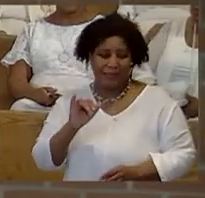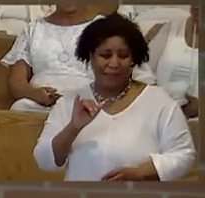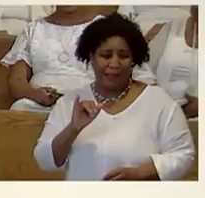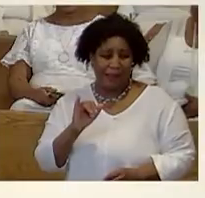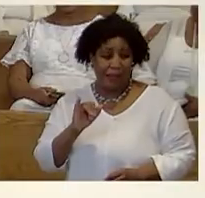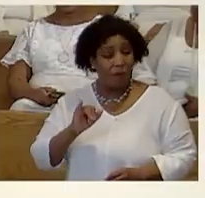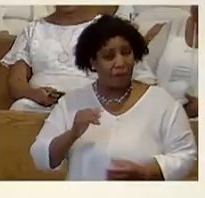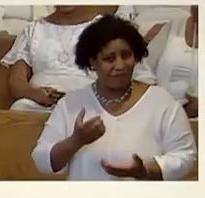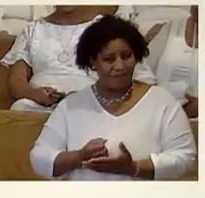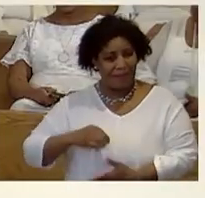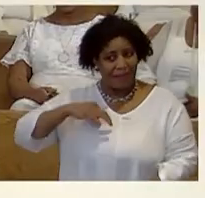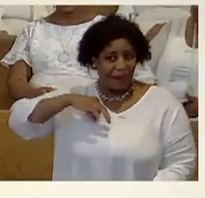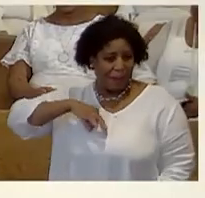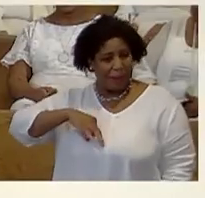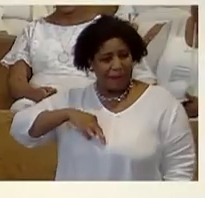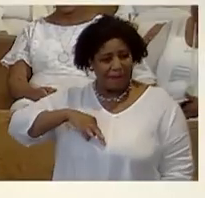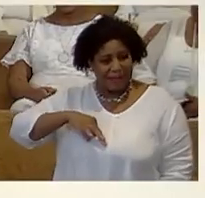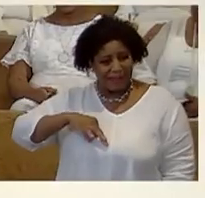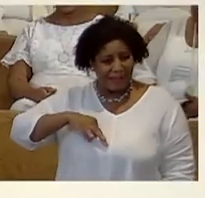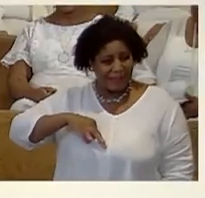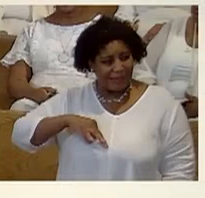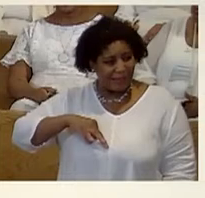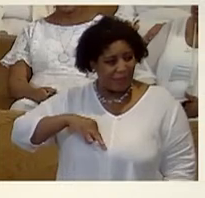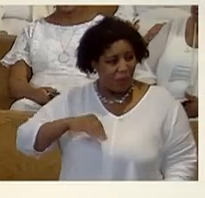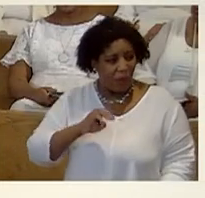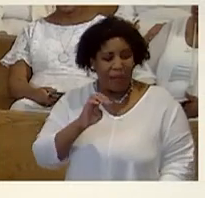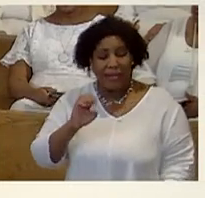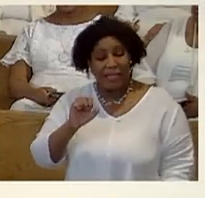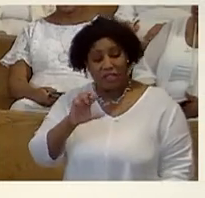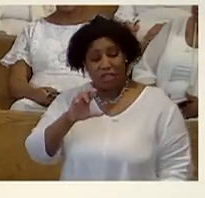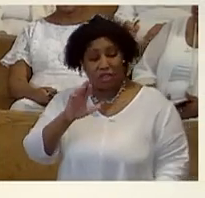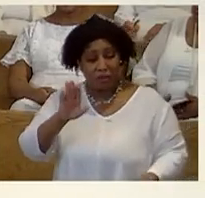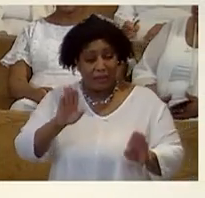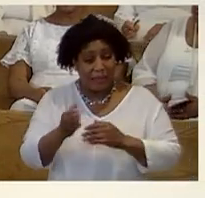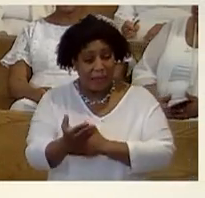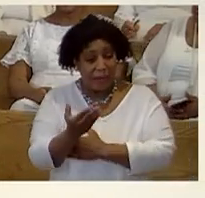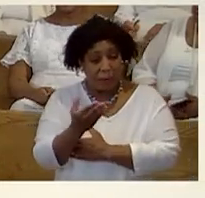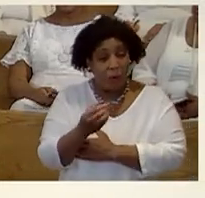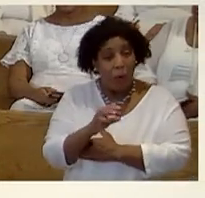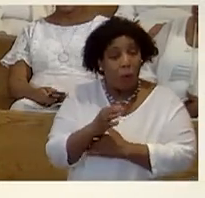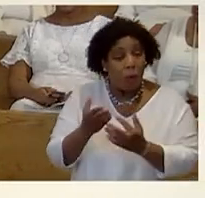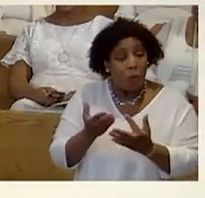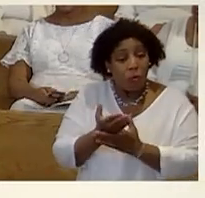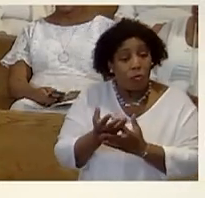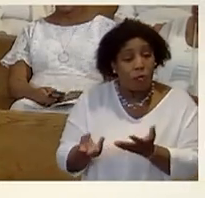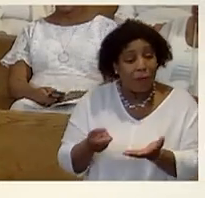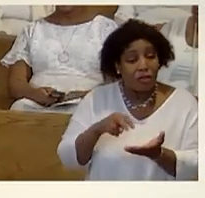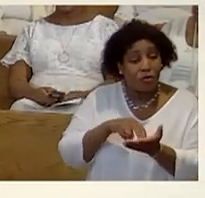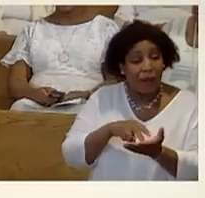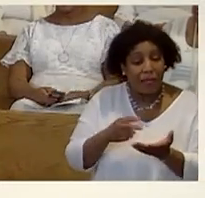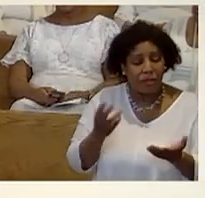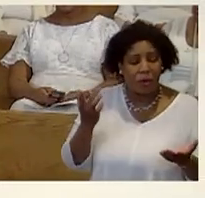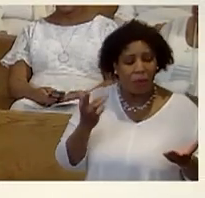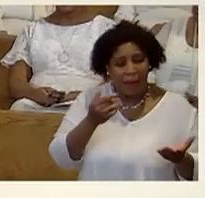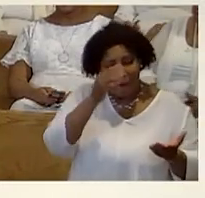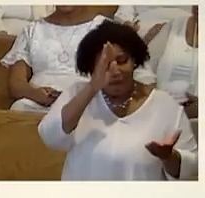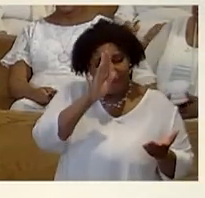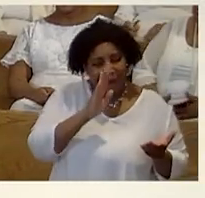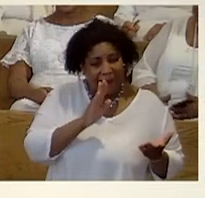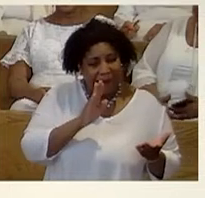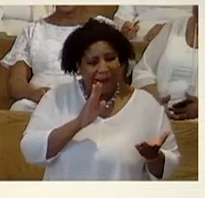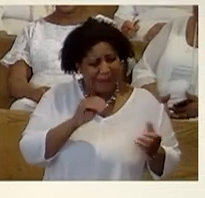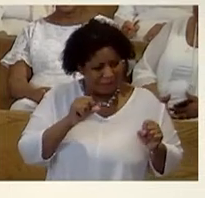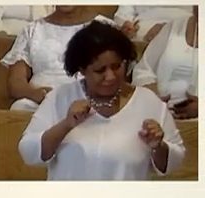have benefits on Easter Sunday morning or through resurrection, because God